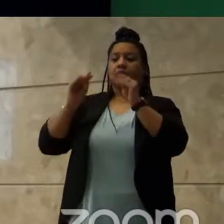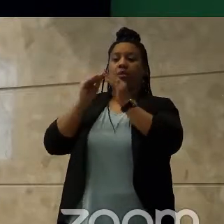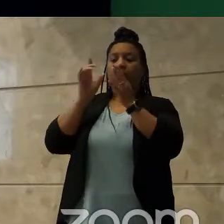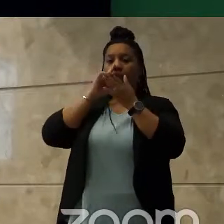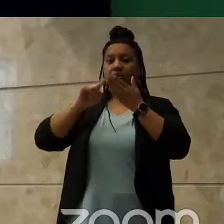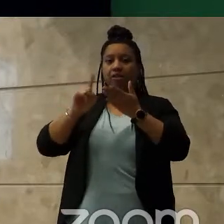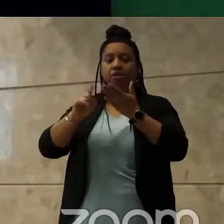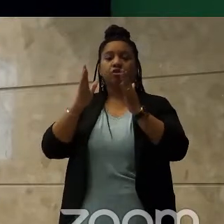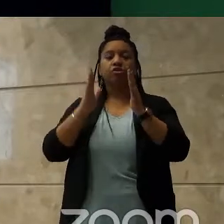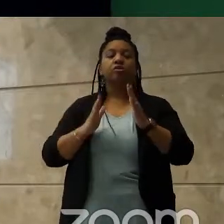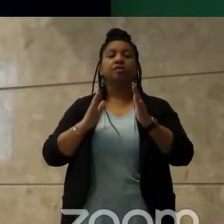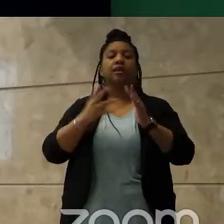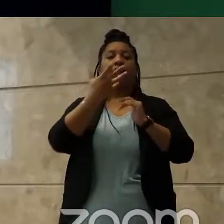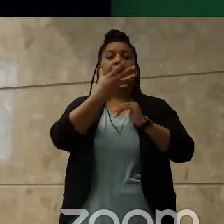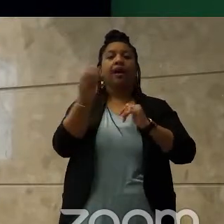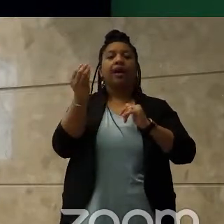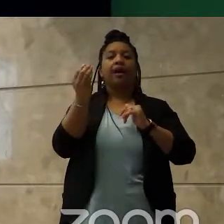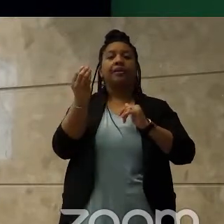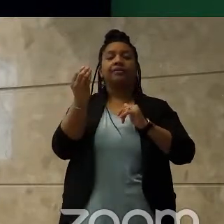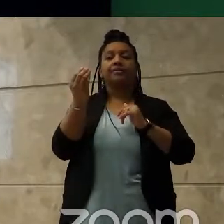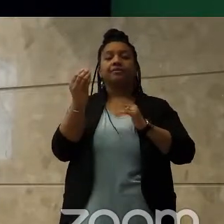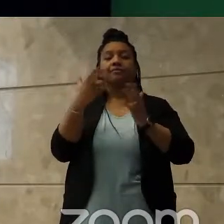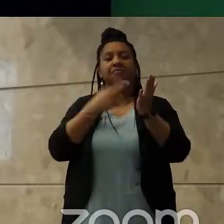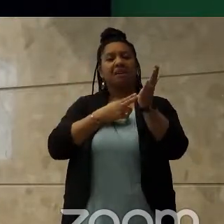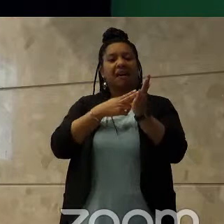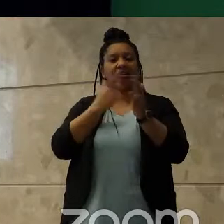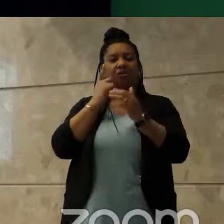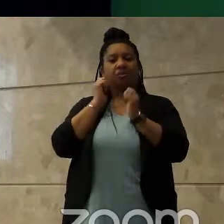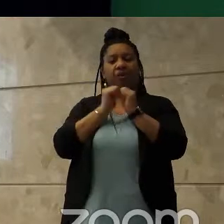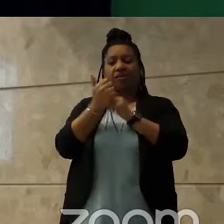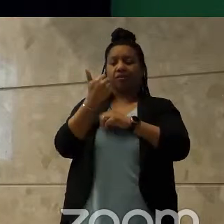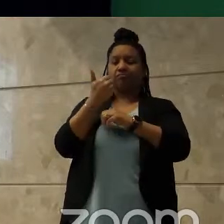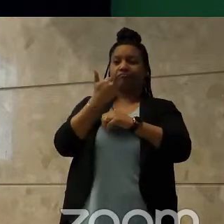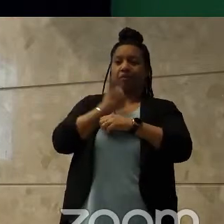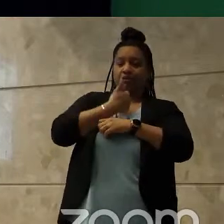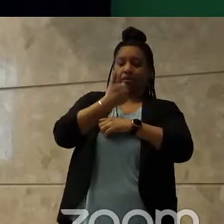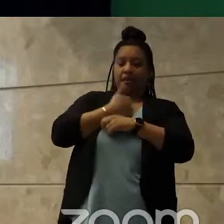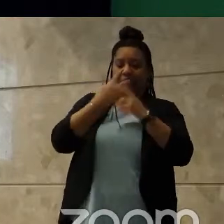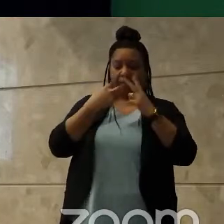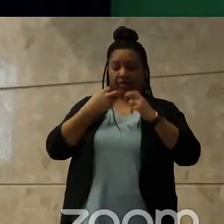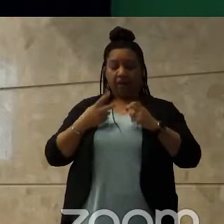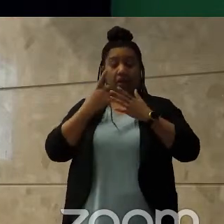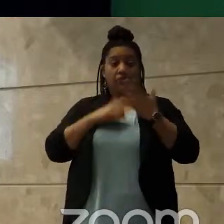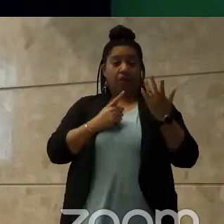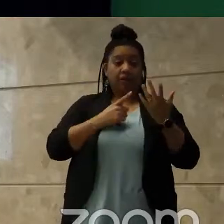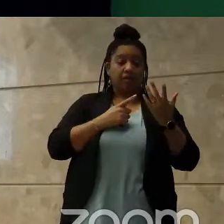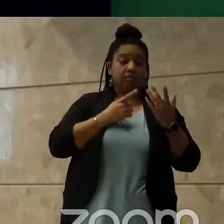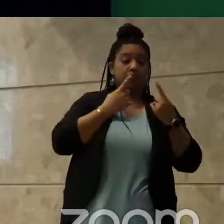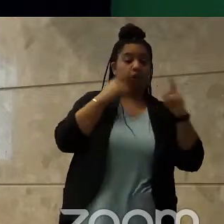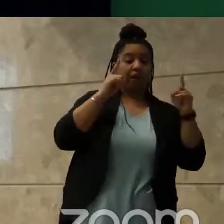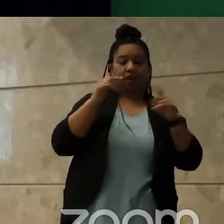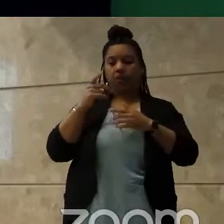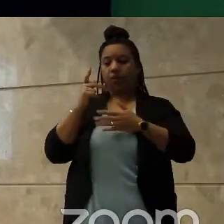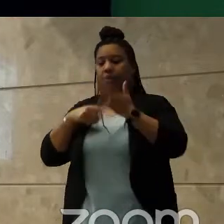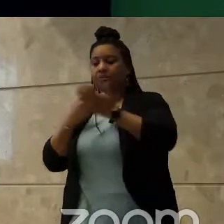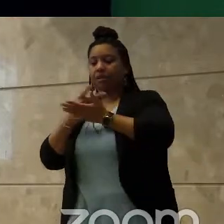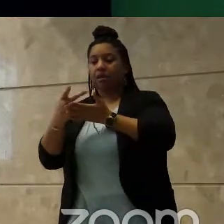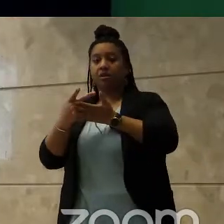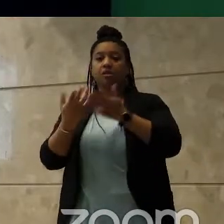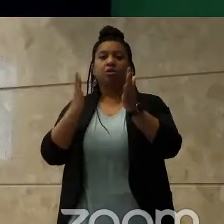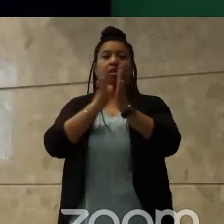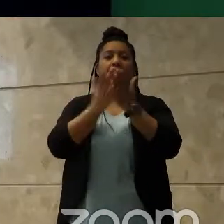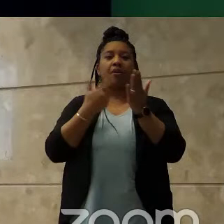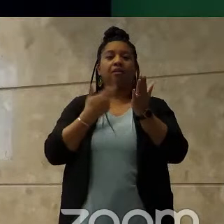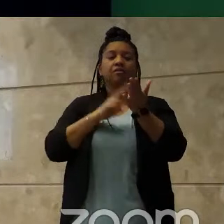being honest with ourselves in our evaluation of what's working. So the book that I'm signing tonight, The Empowered